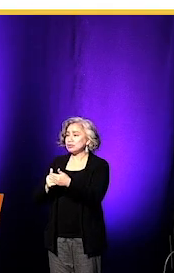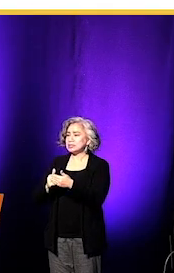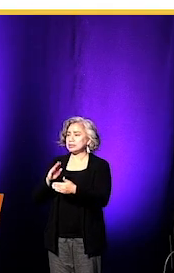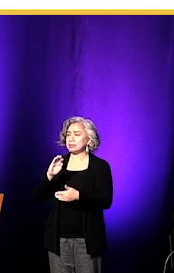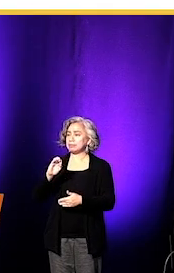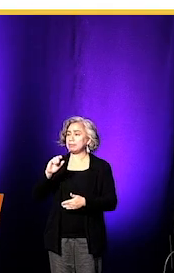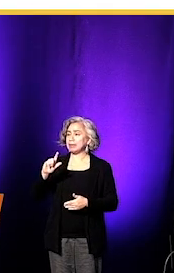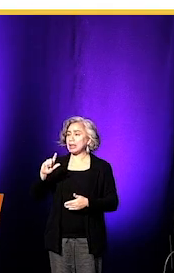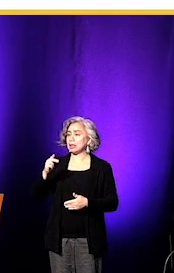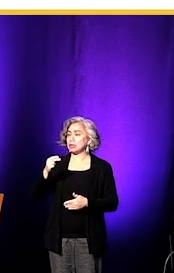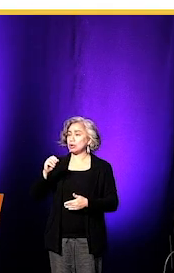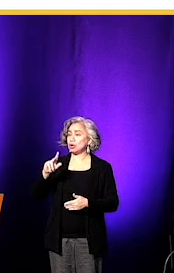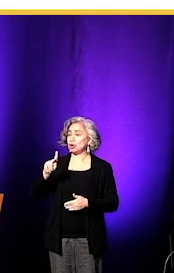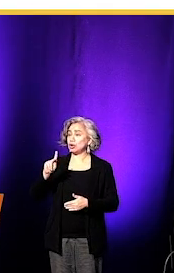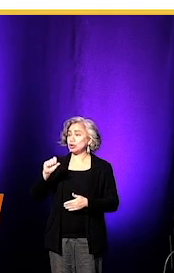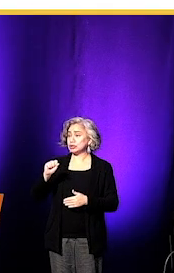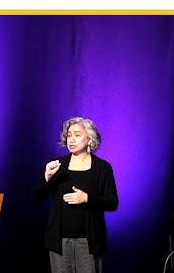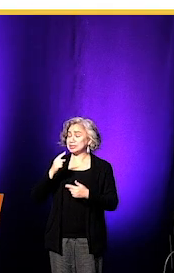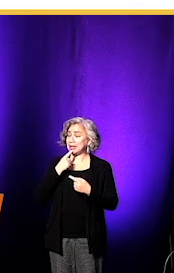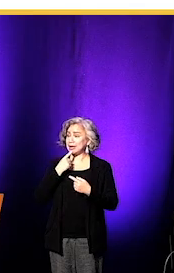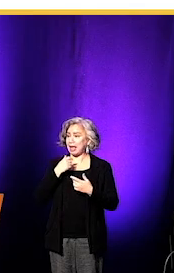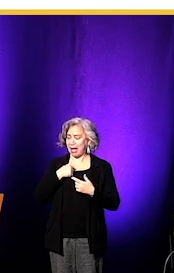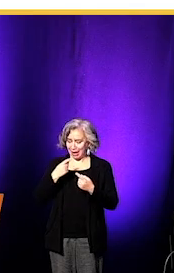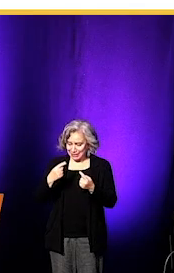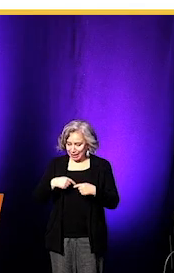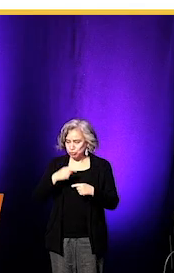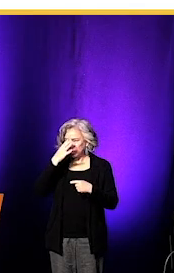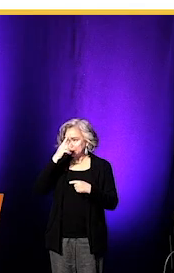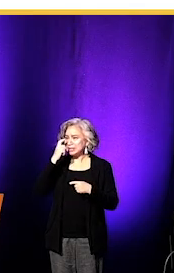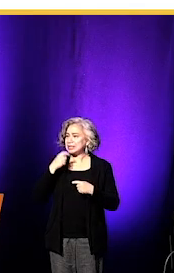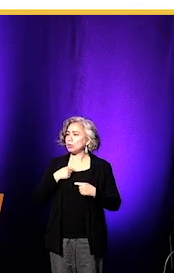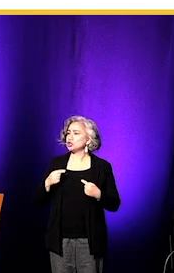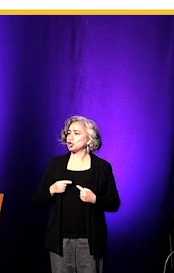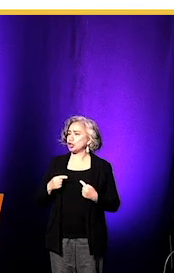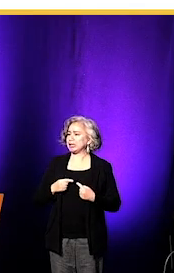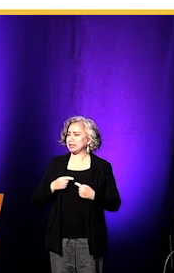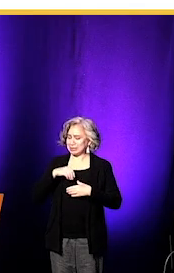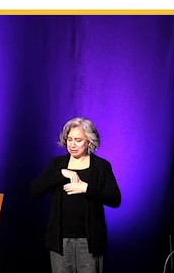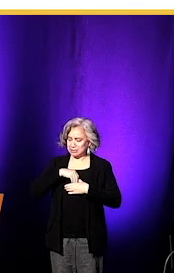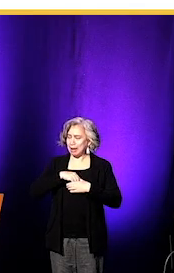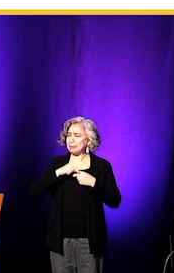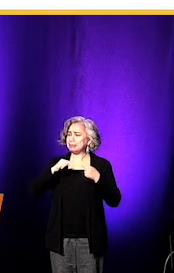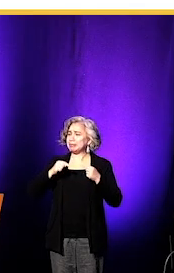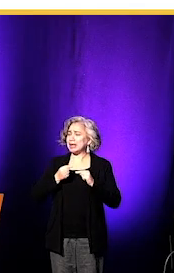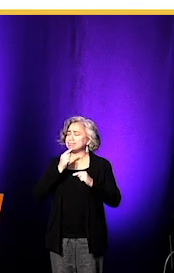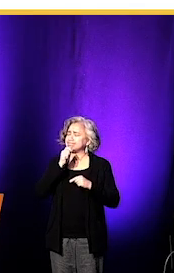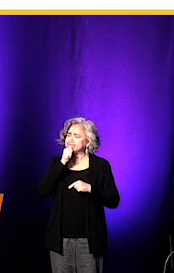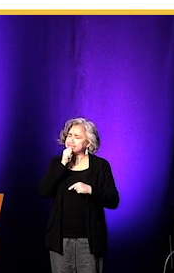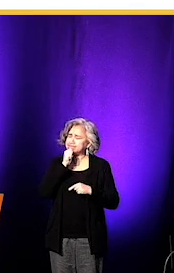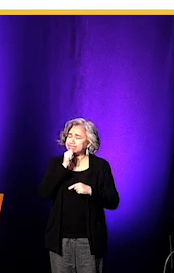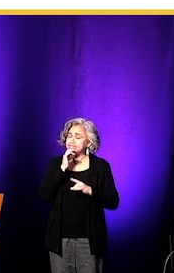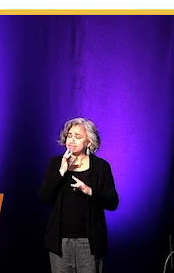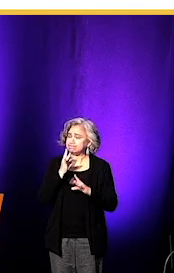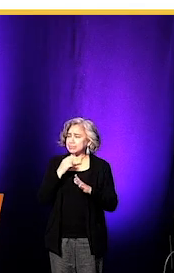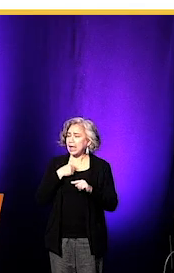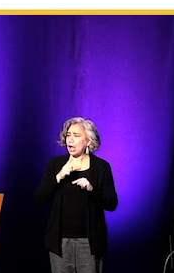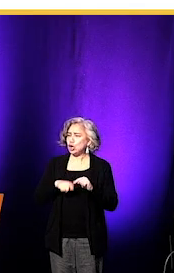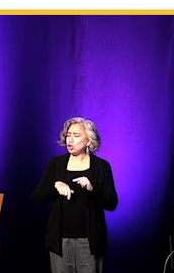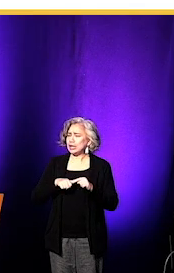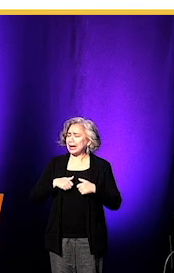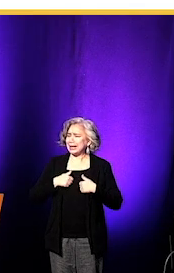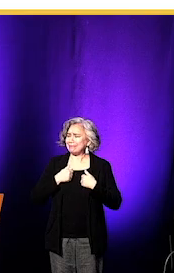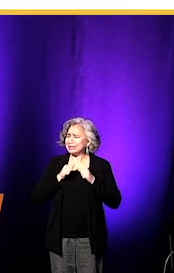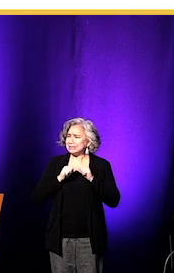came to theory because I was hurting. The pain within me was so intense that I could not go on living. I came to theory wanting